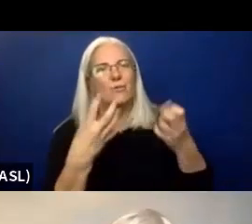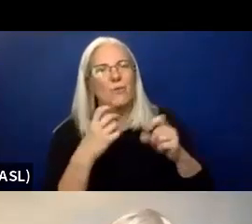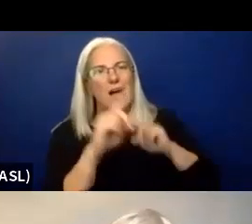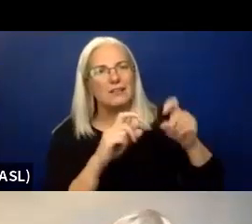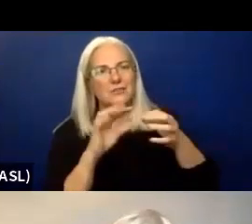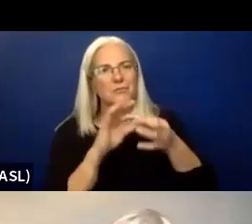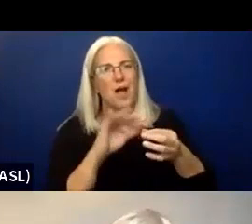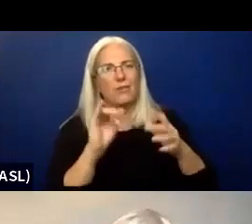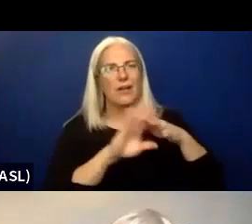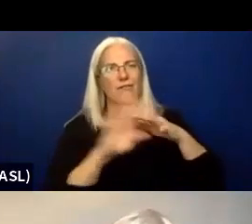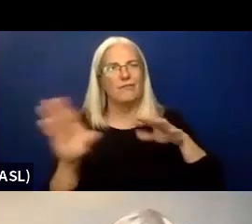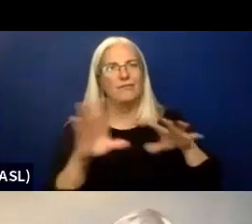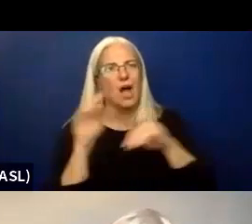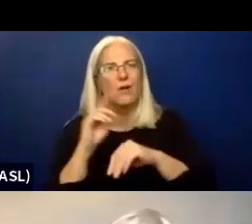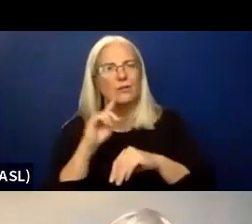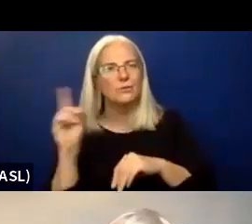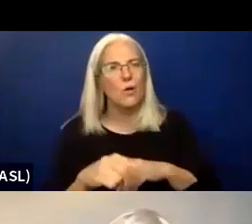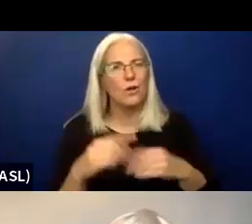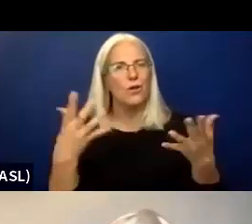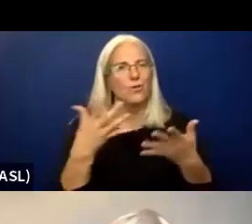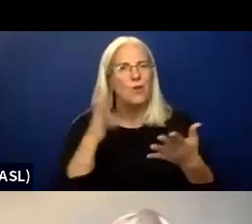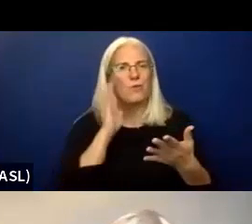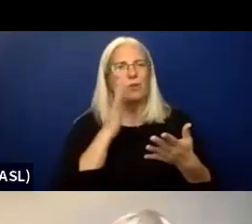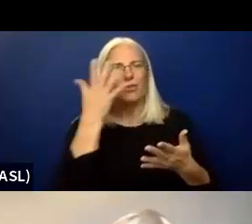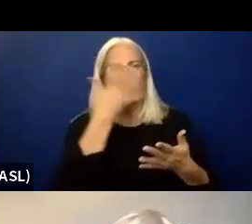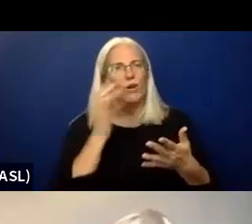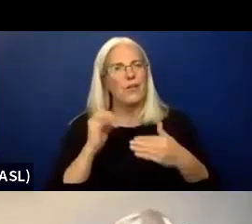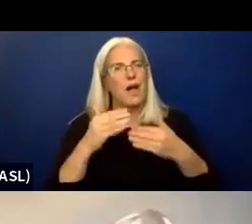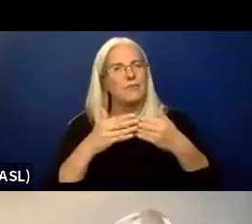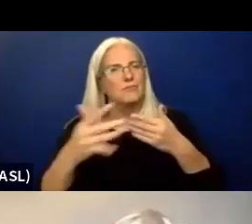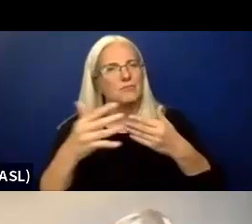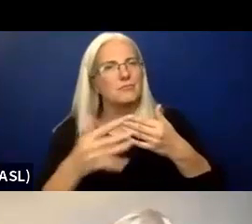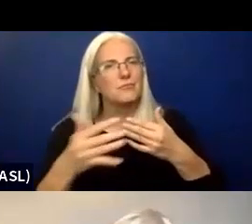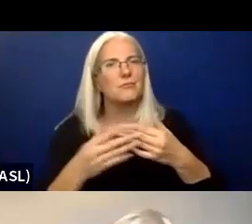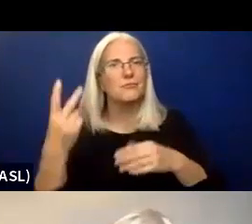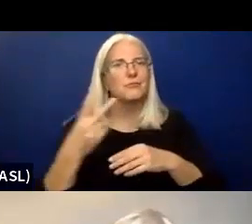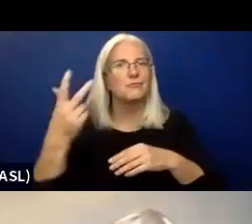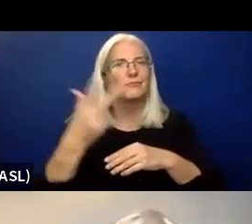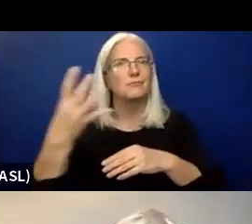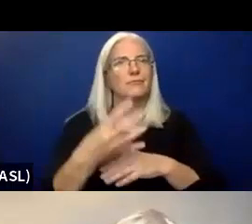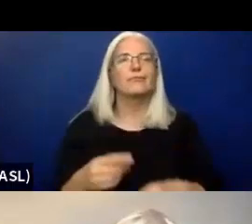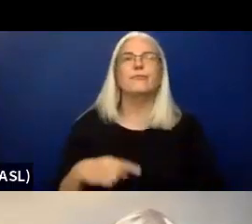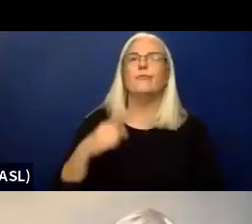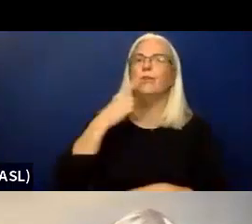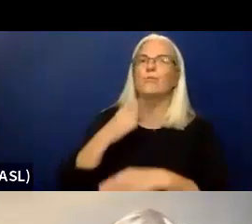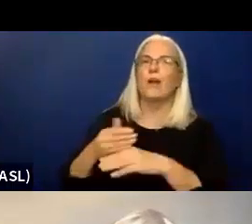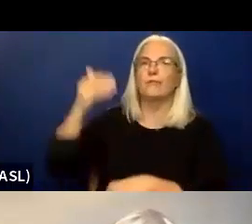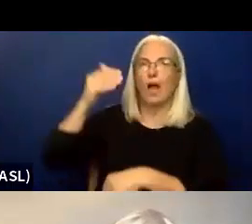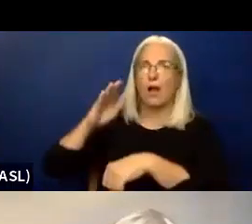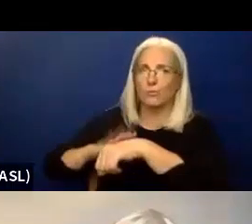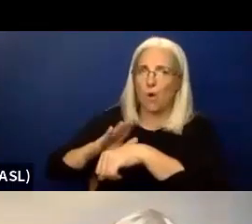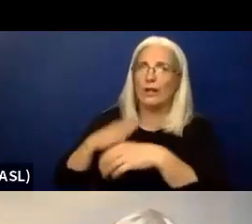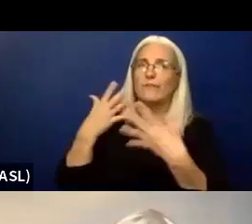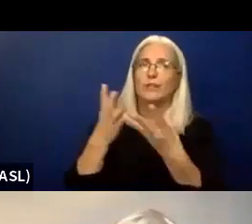those things. And I'm curious, after the red flag warning expires tomorrow, are we able to have